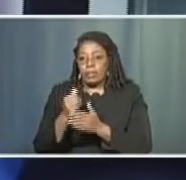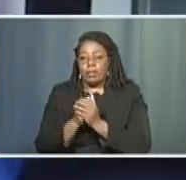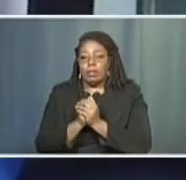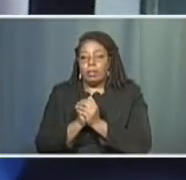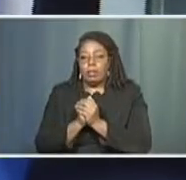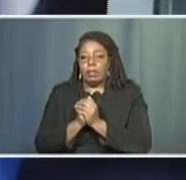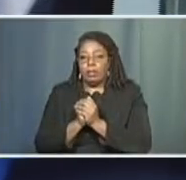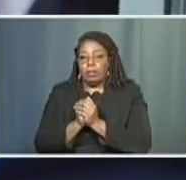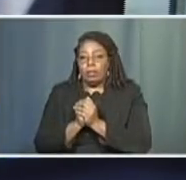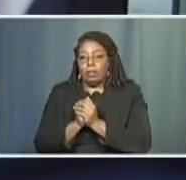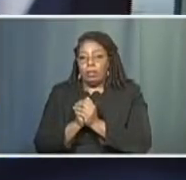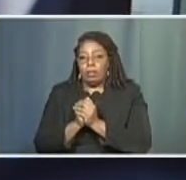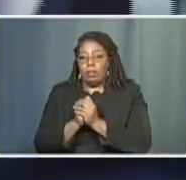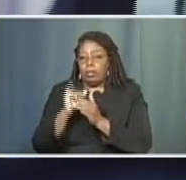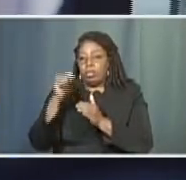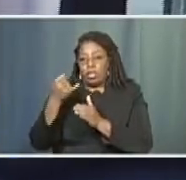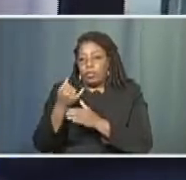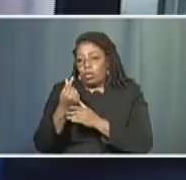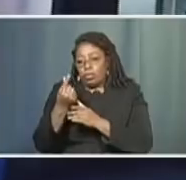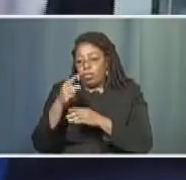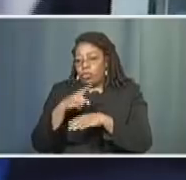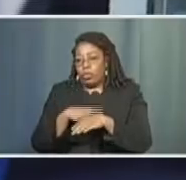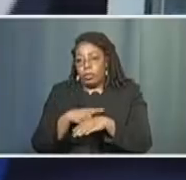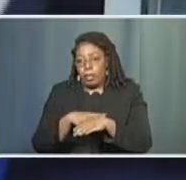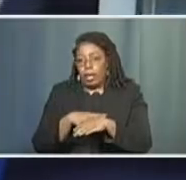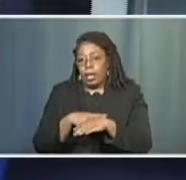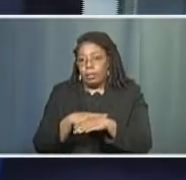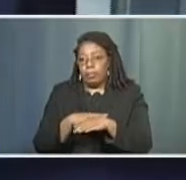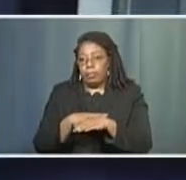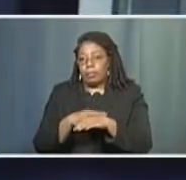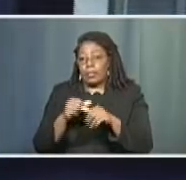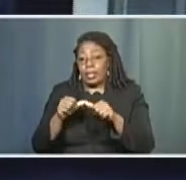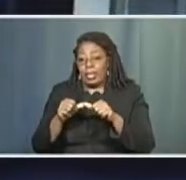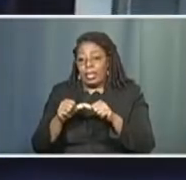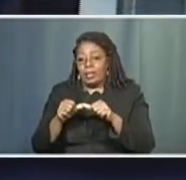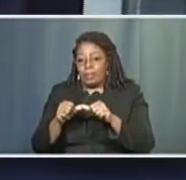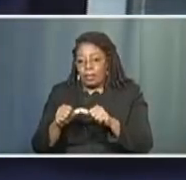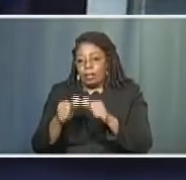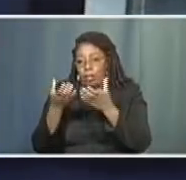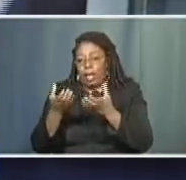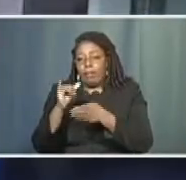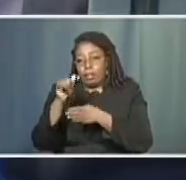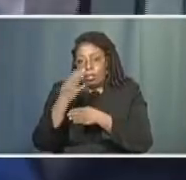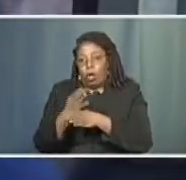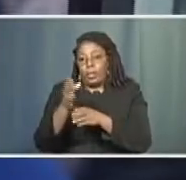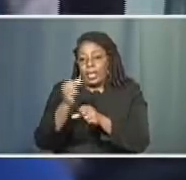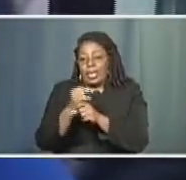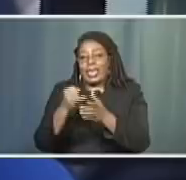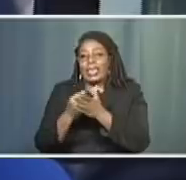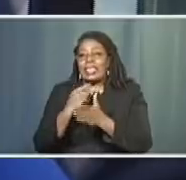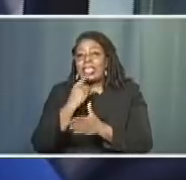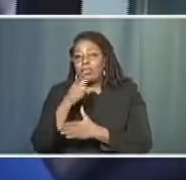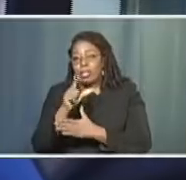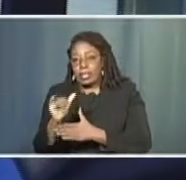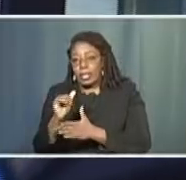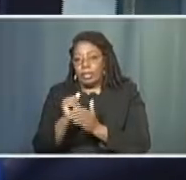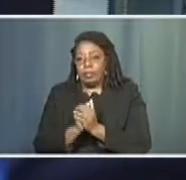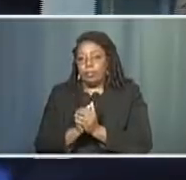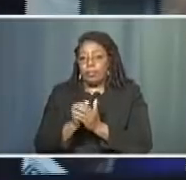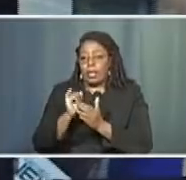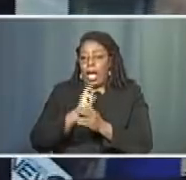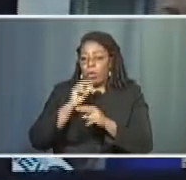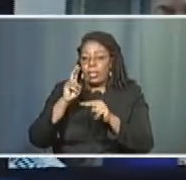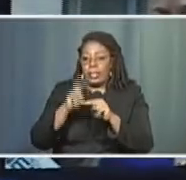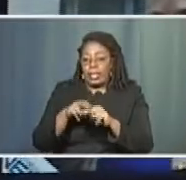for a fleeting moment in time. It's a hefty obligation, and I take it seriously. Well, I've been sitting